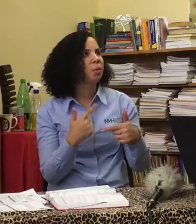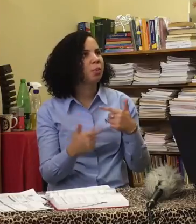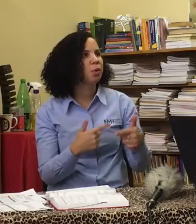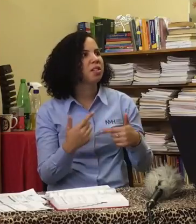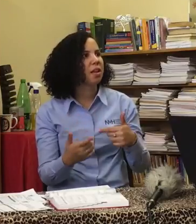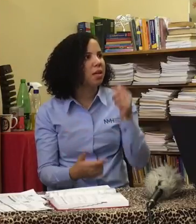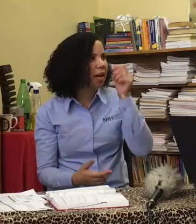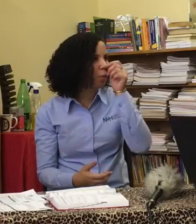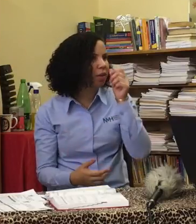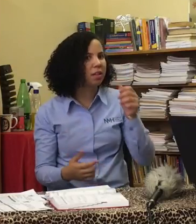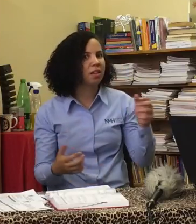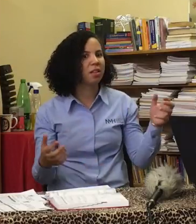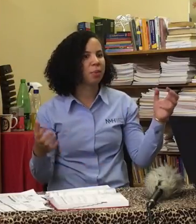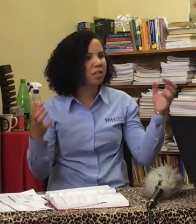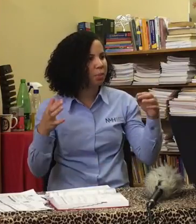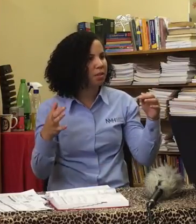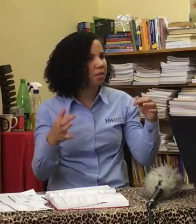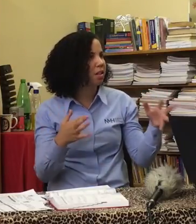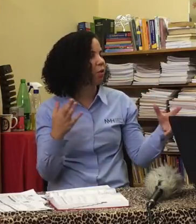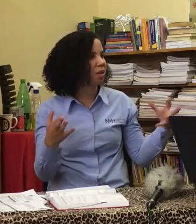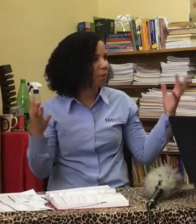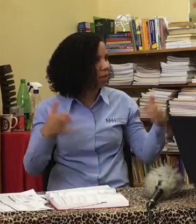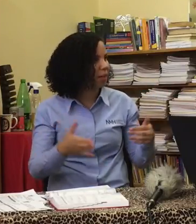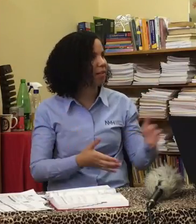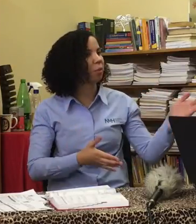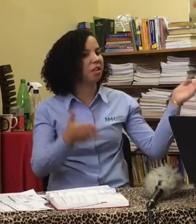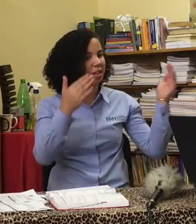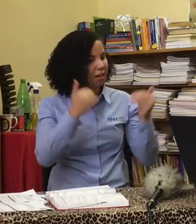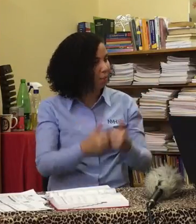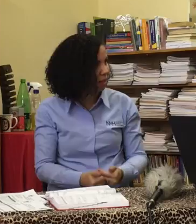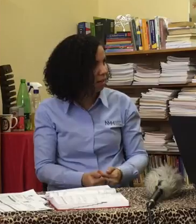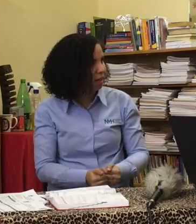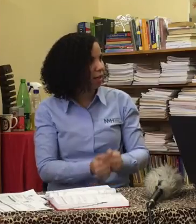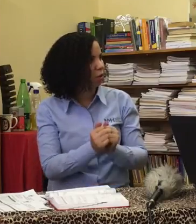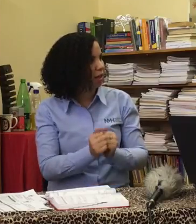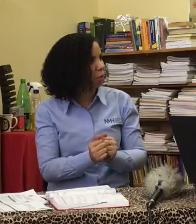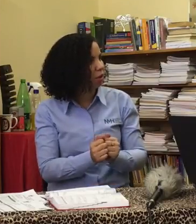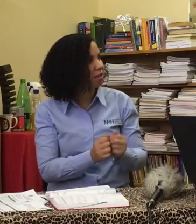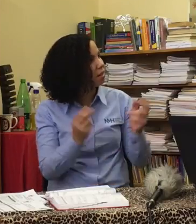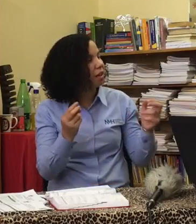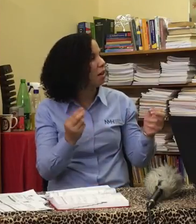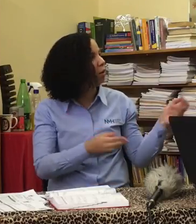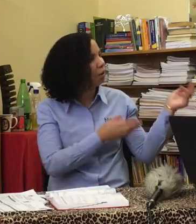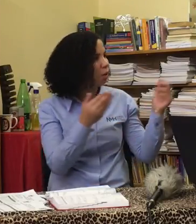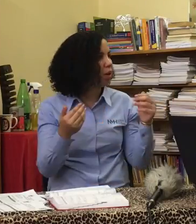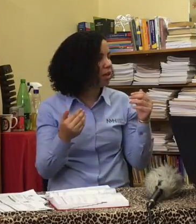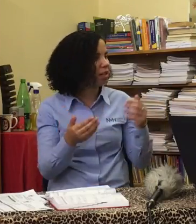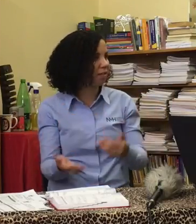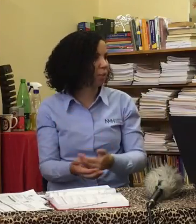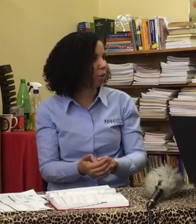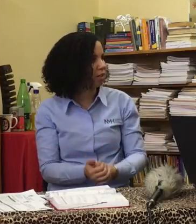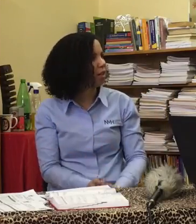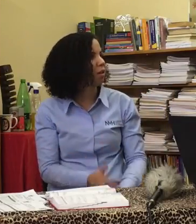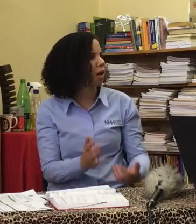what would the process then be like with the the principles say for example here in marintal would they then come here and collect the booklets say now we